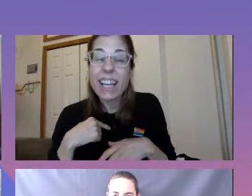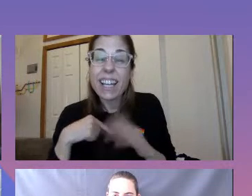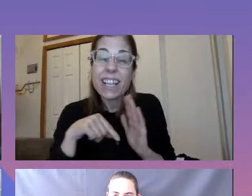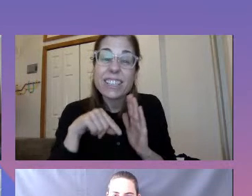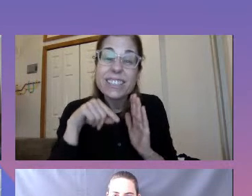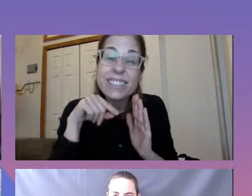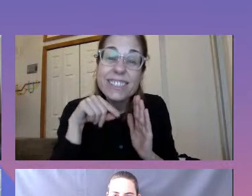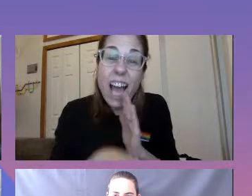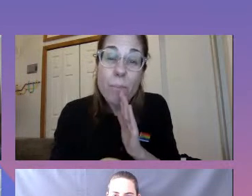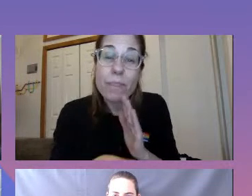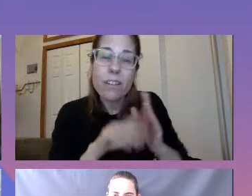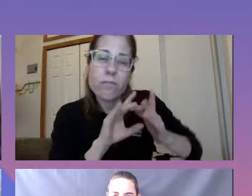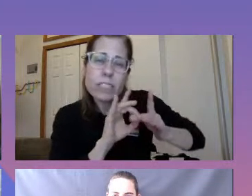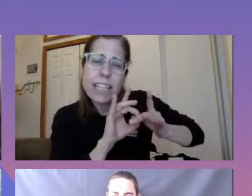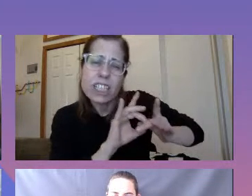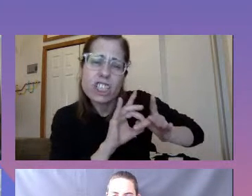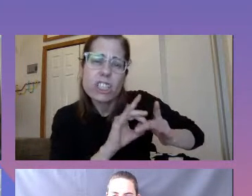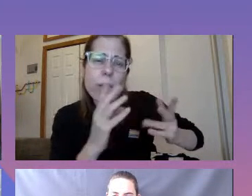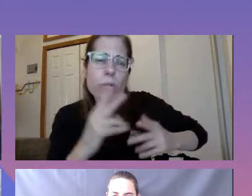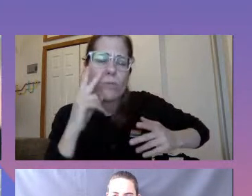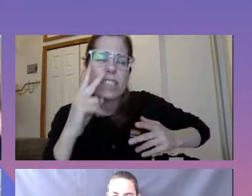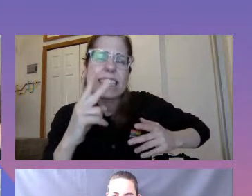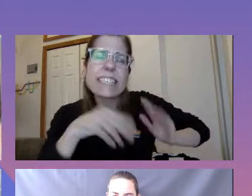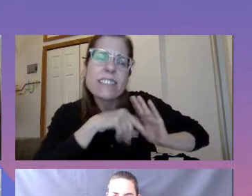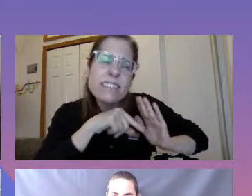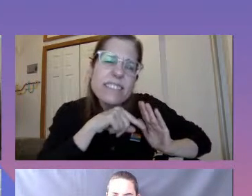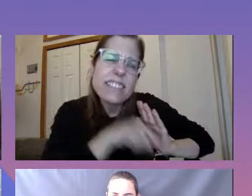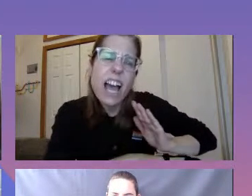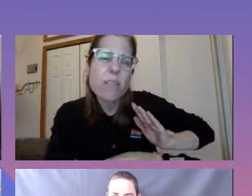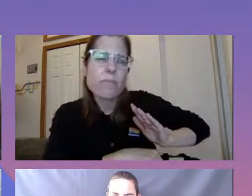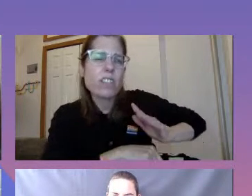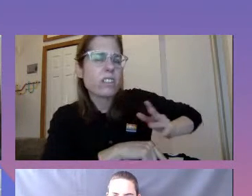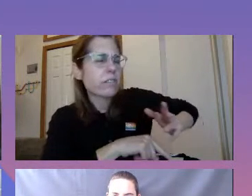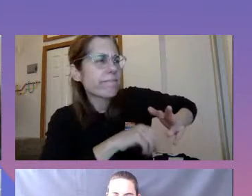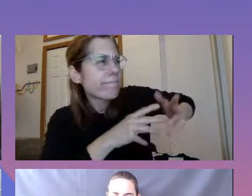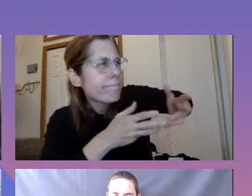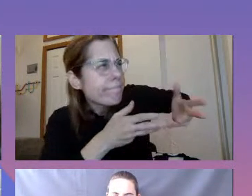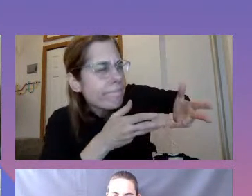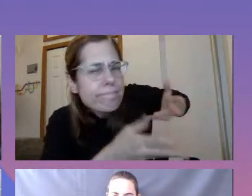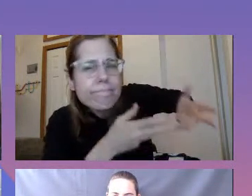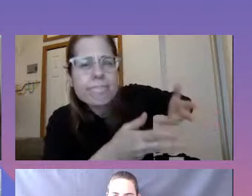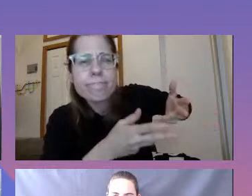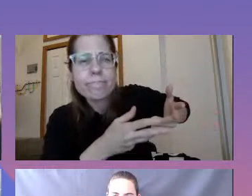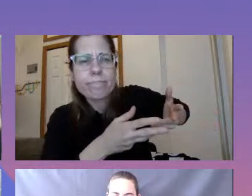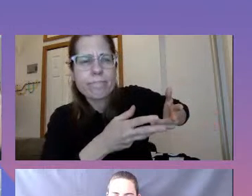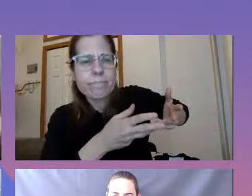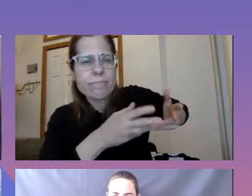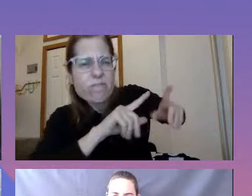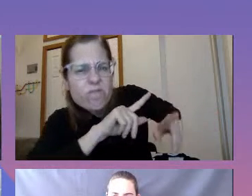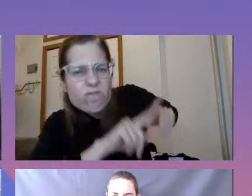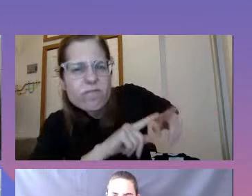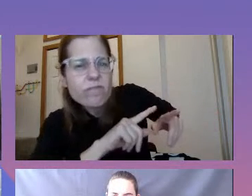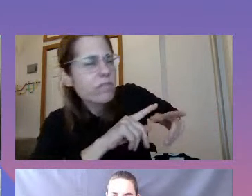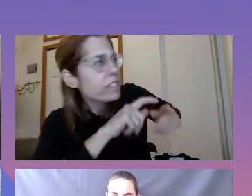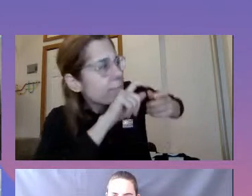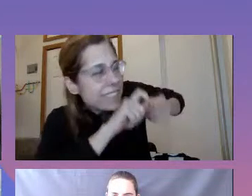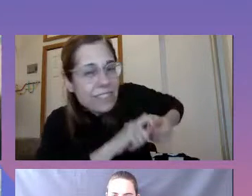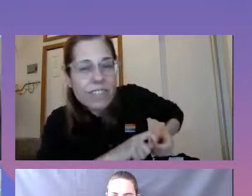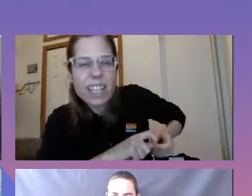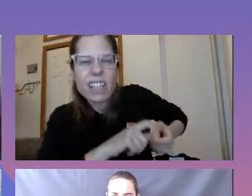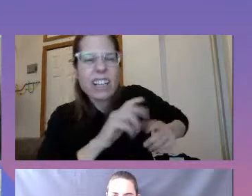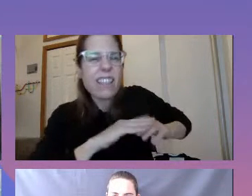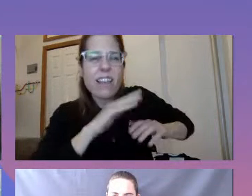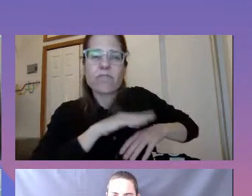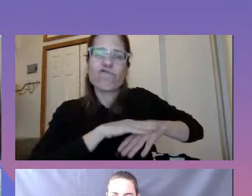sustainability and the health of a relationship than I care about having lots of them. or the status of them, like how big